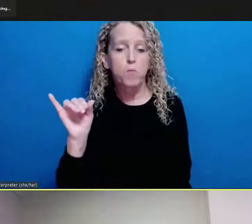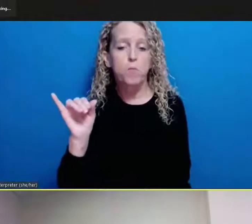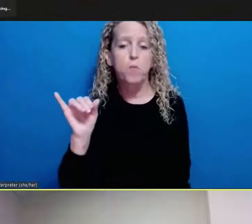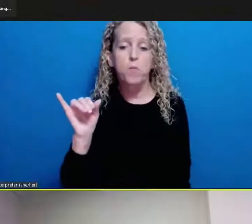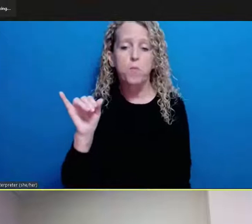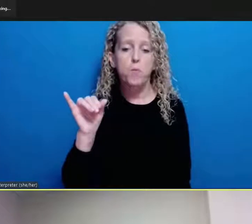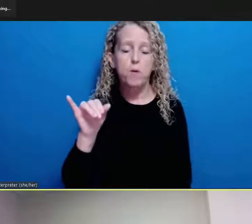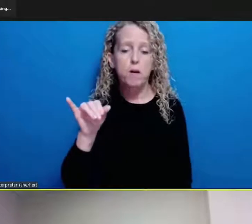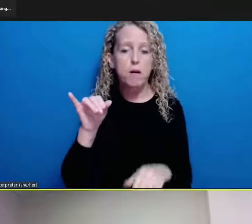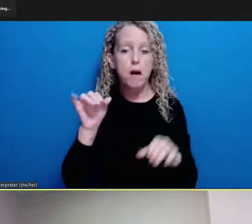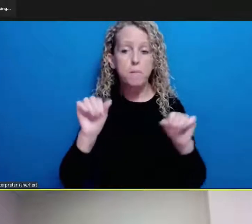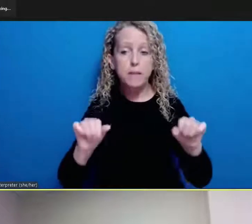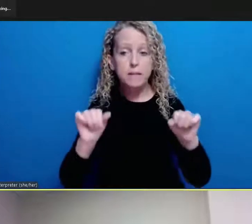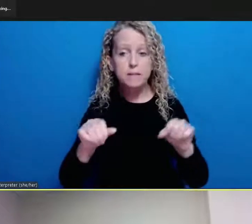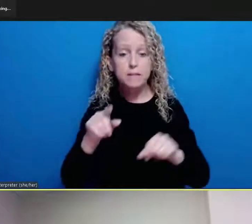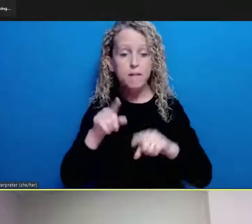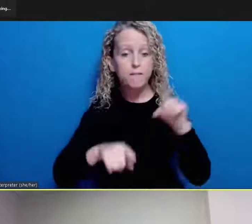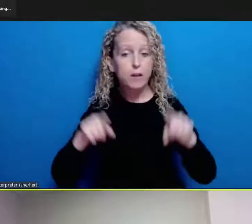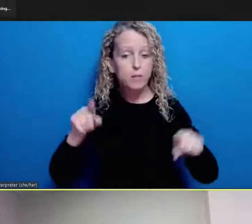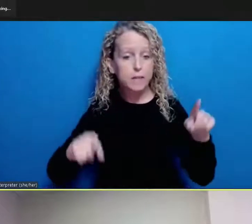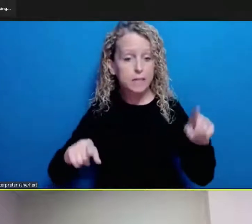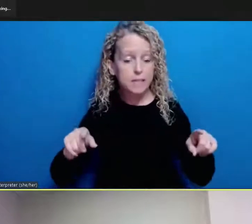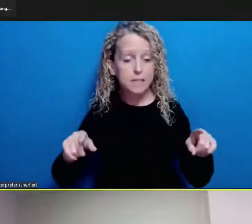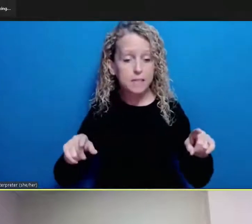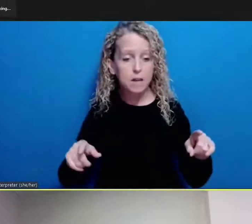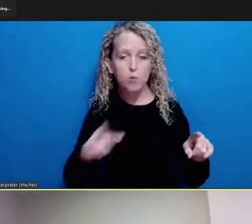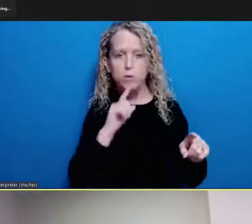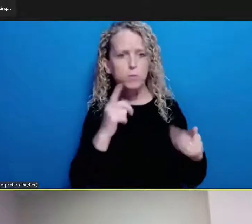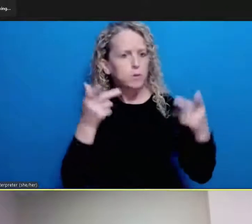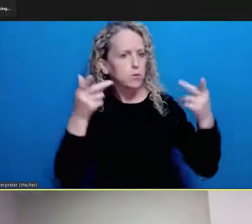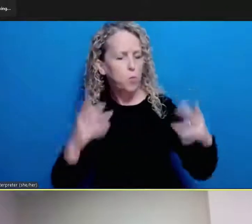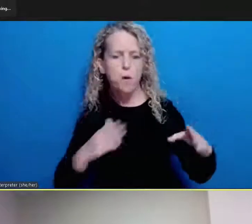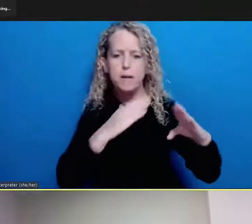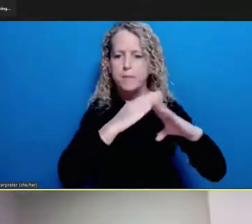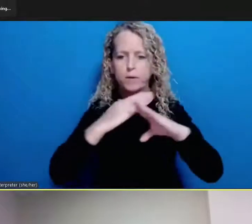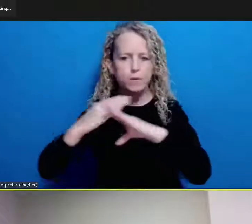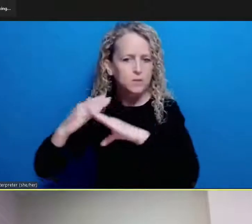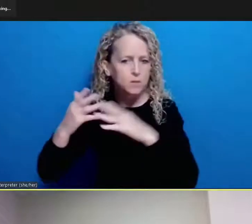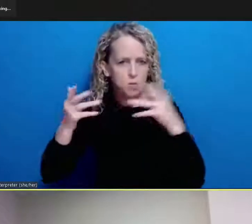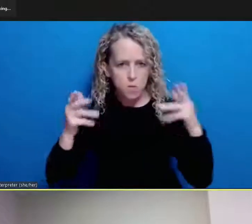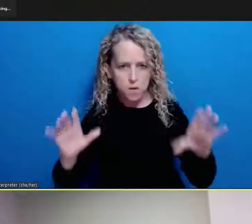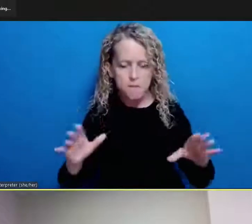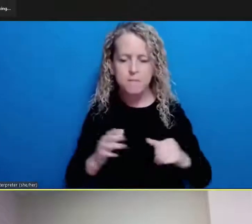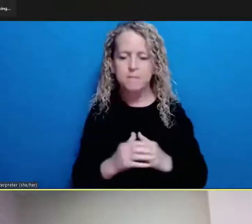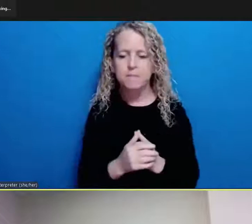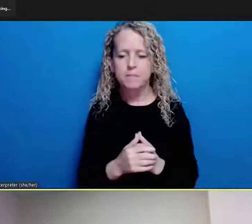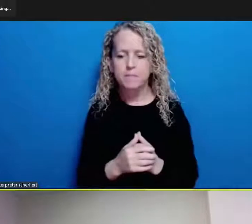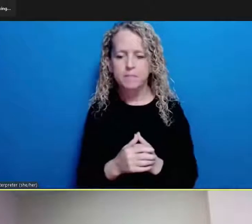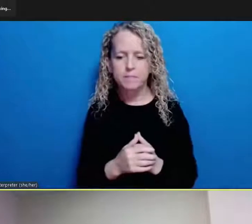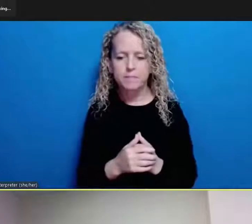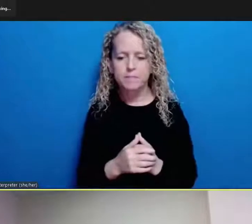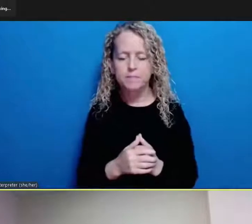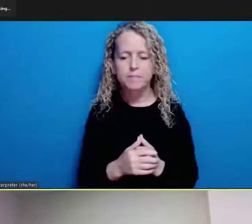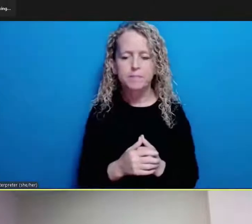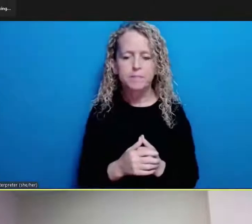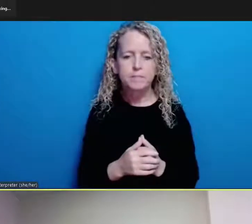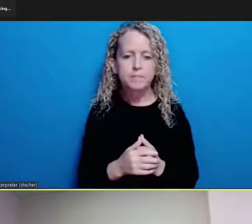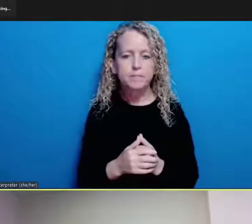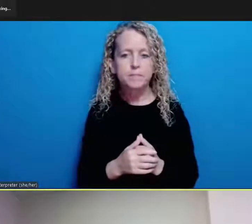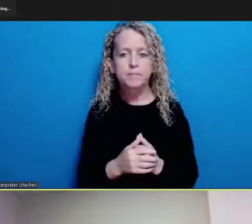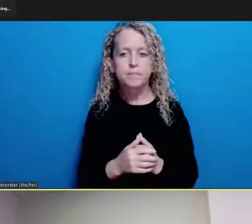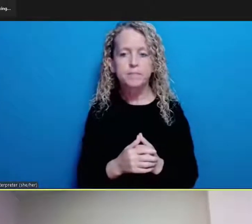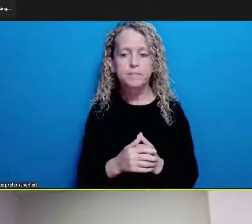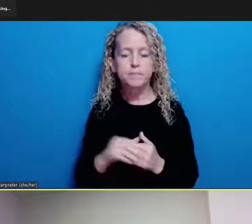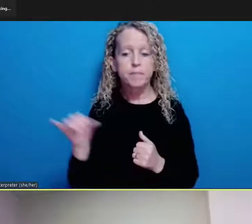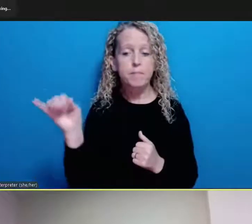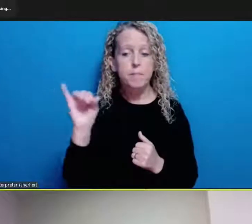capacity to participate is not limited by barriers anymore. And so again, it is that, and then of course, one of the important